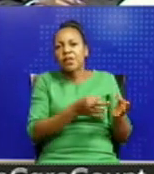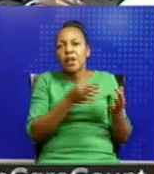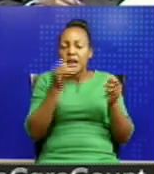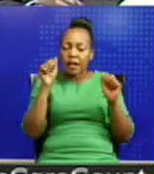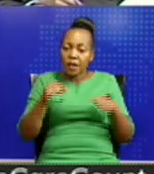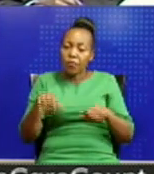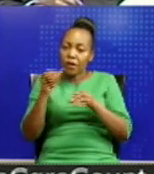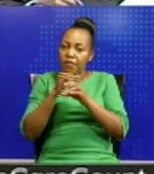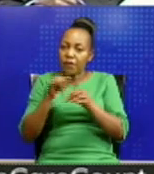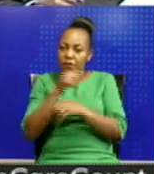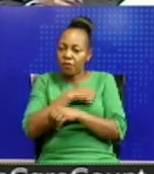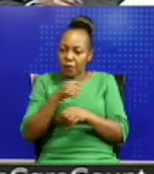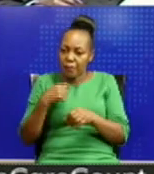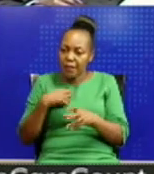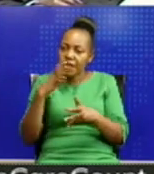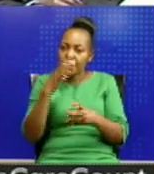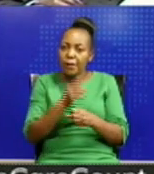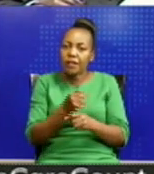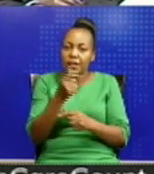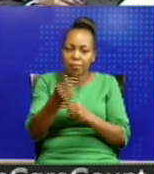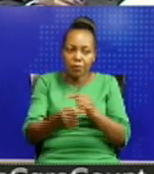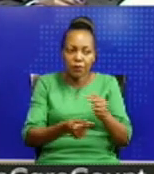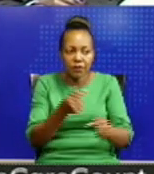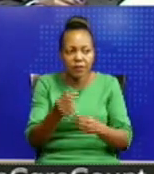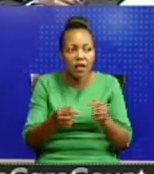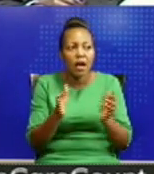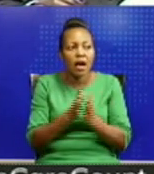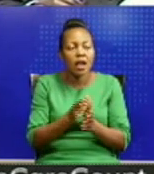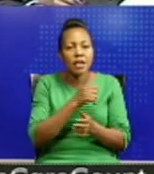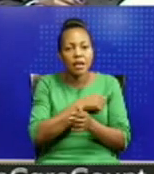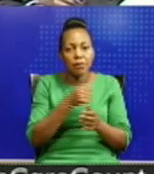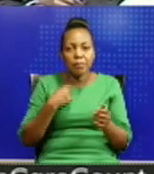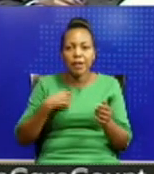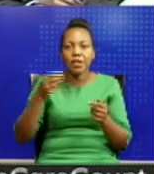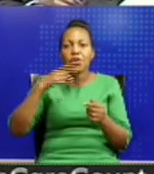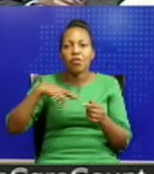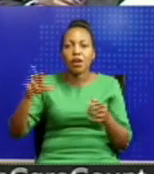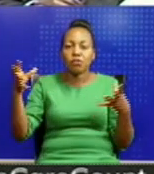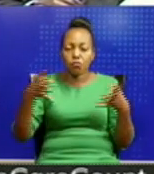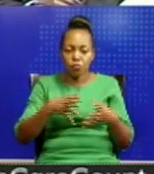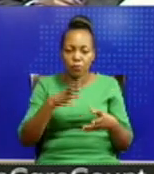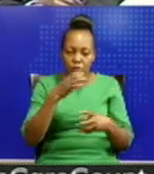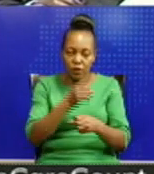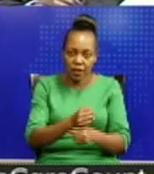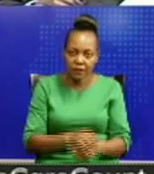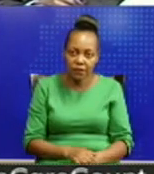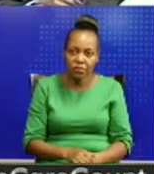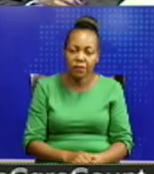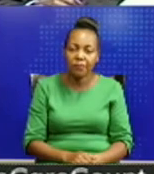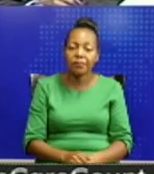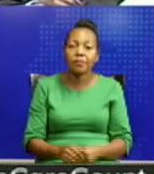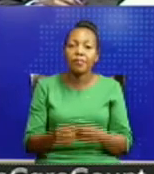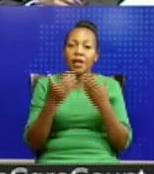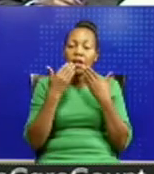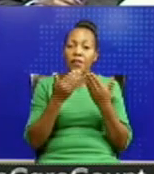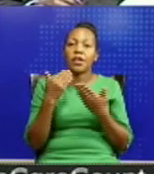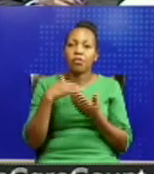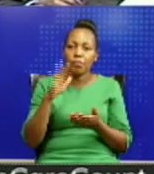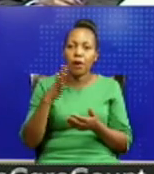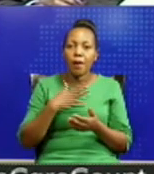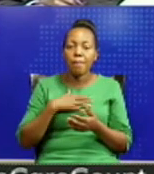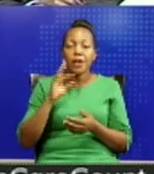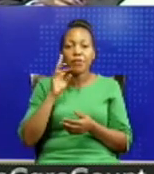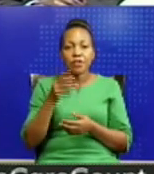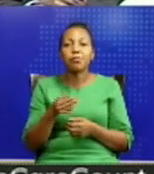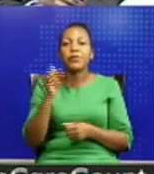women involved in the budgeting process and the women's rights groups organizations? Thank you very much. My